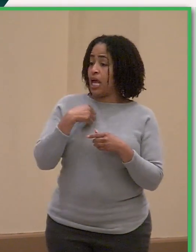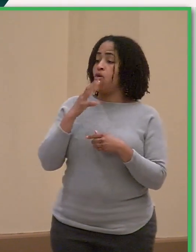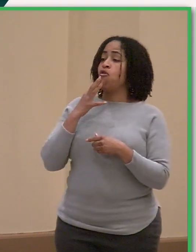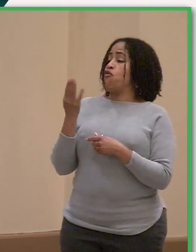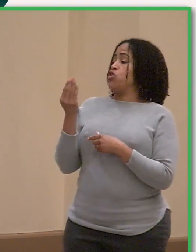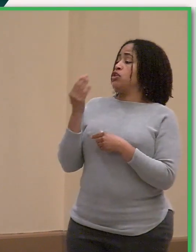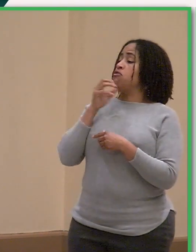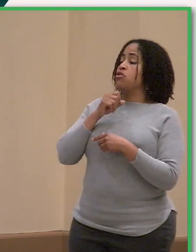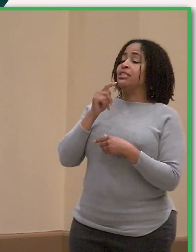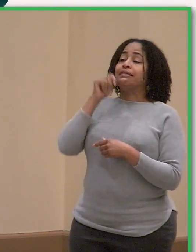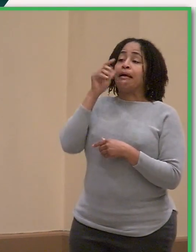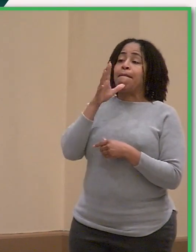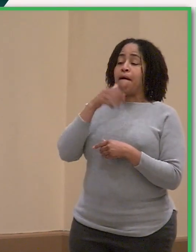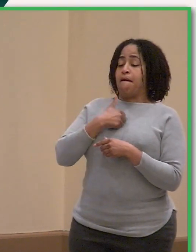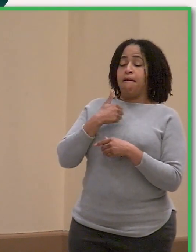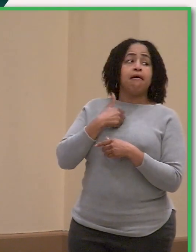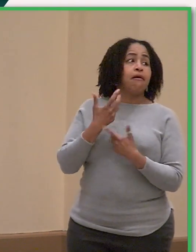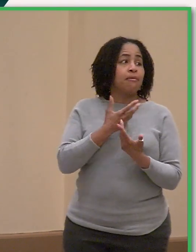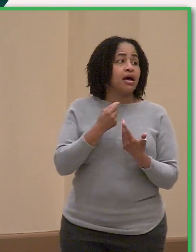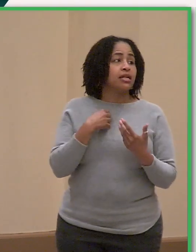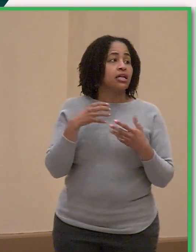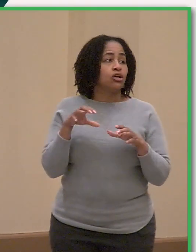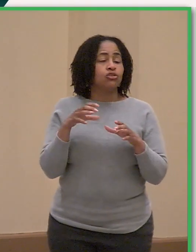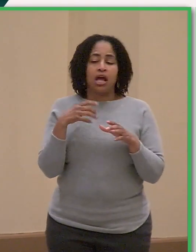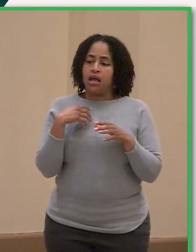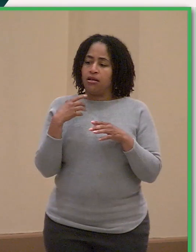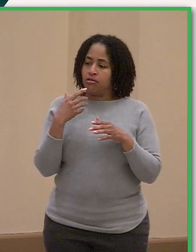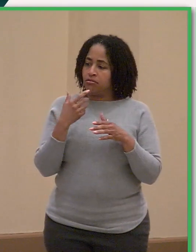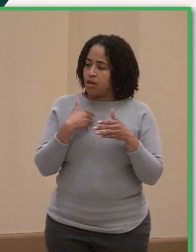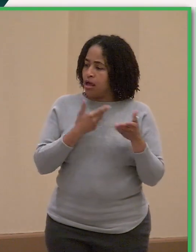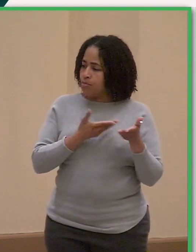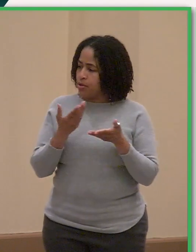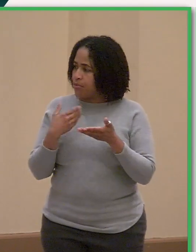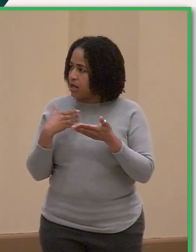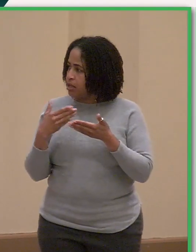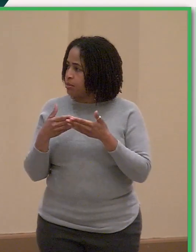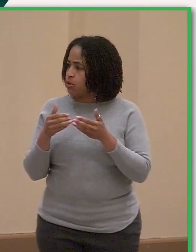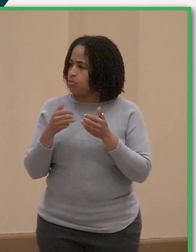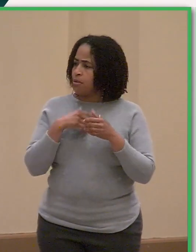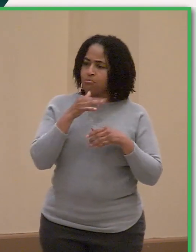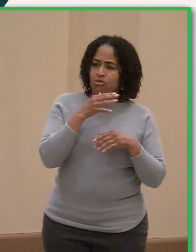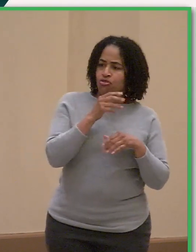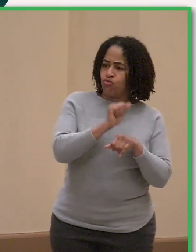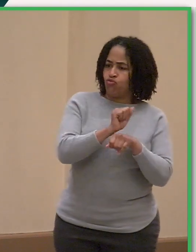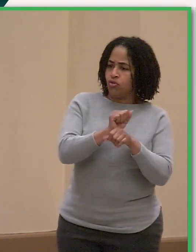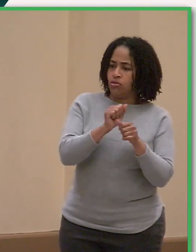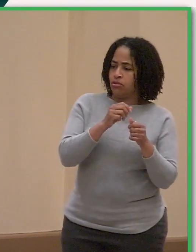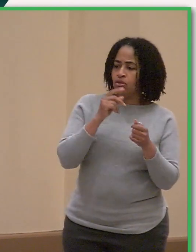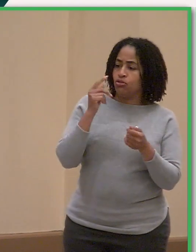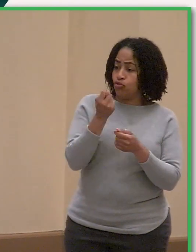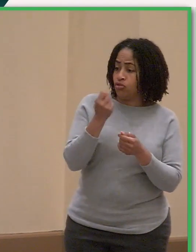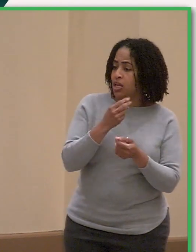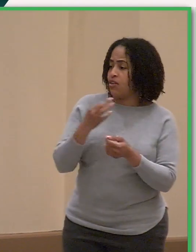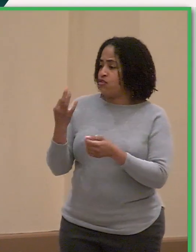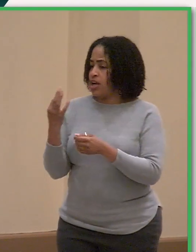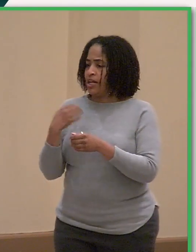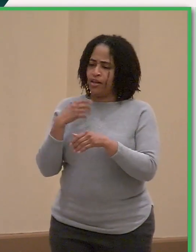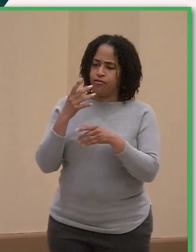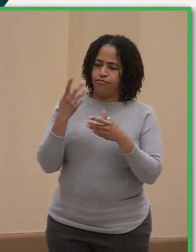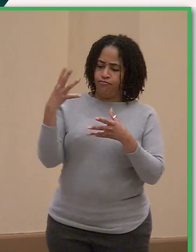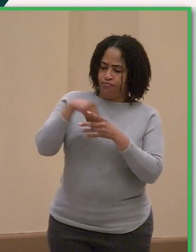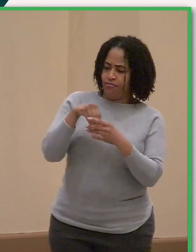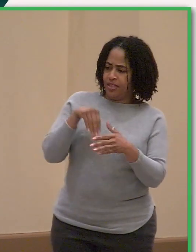teen mom. No one knew. My mom found out on a Tuesday. I gave birth the next day, we go to Friday. And because of the huge response from my family, friends, and the